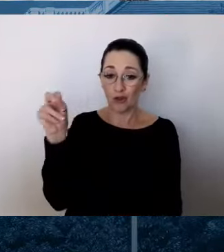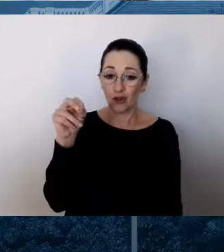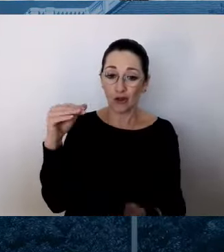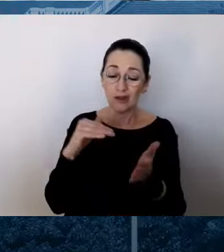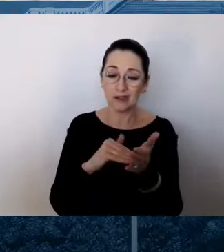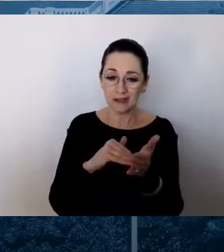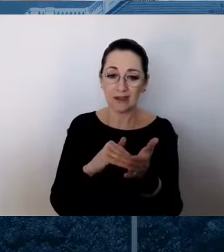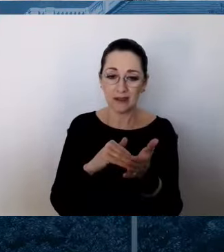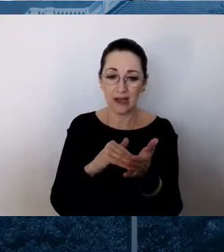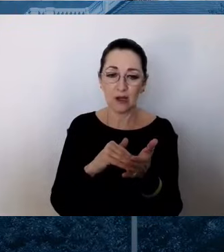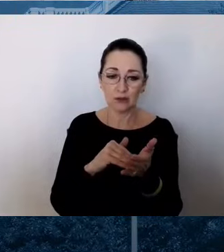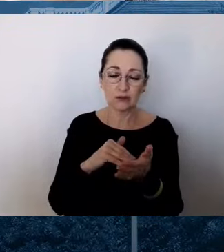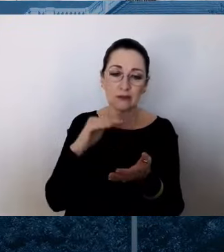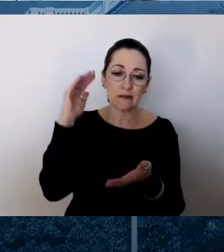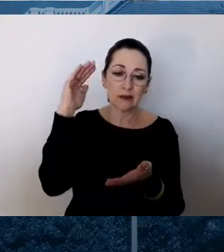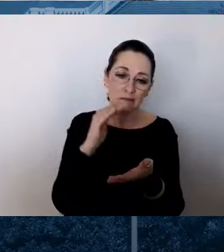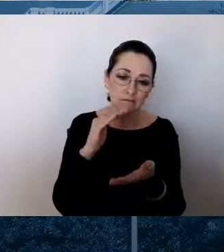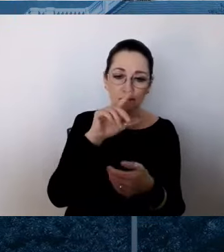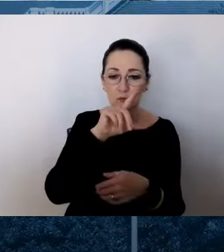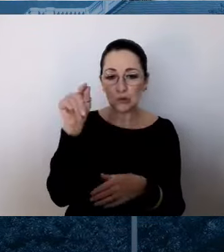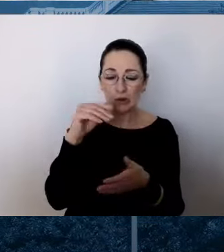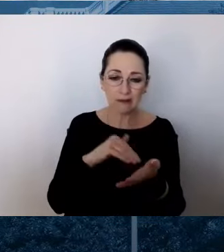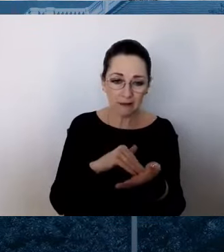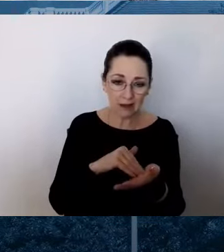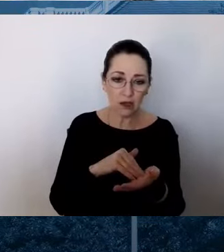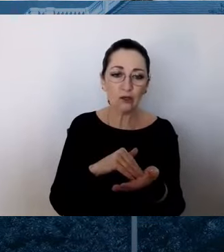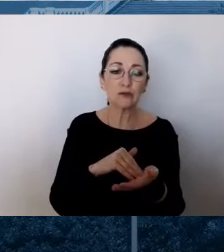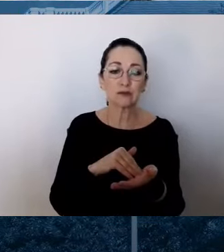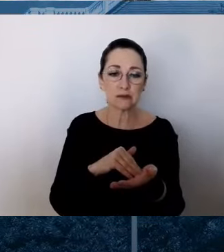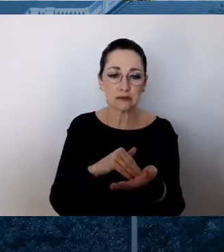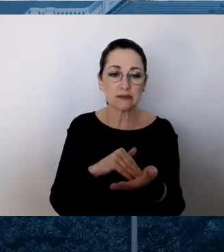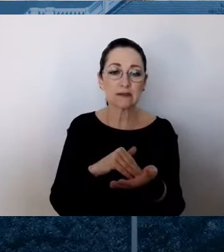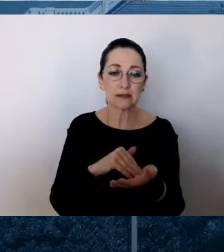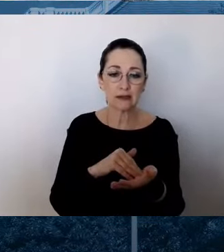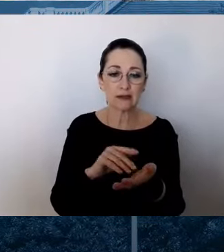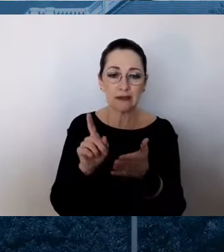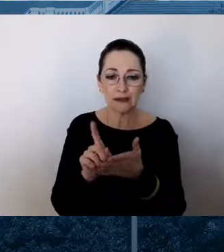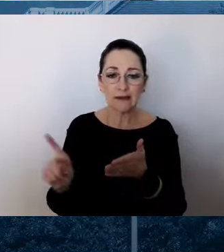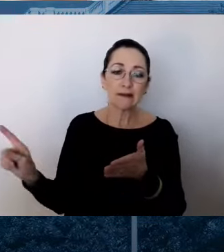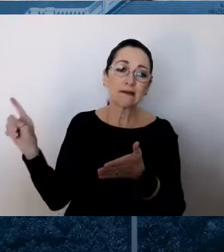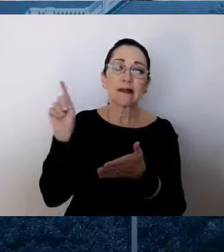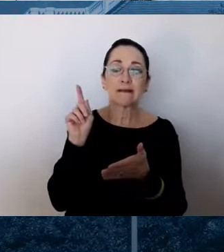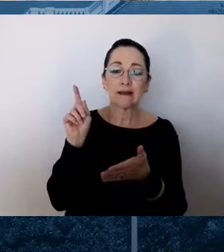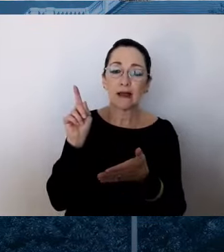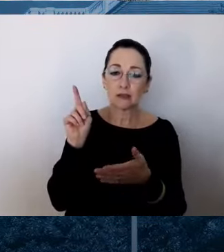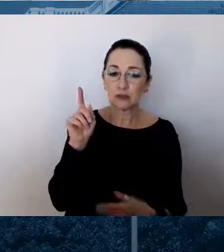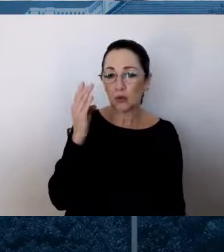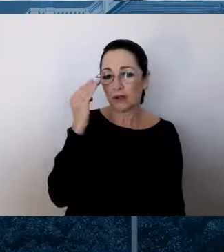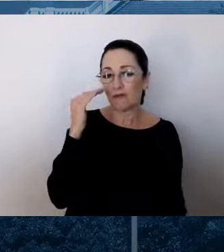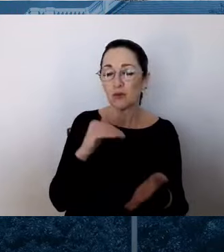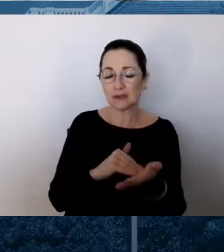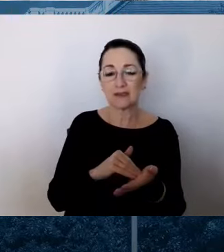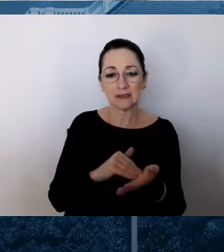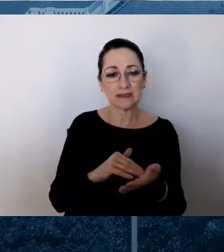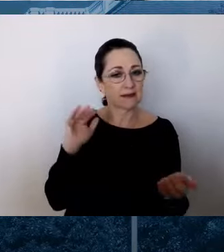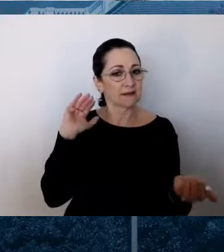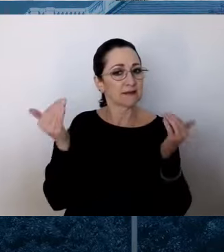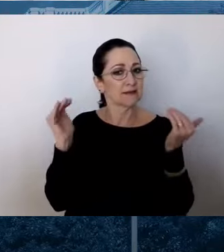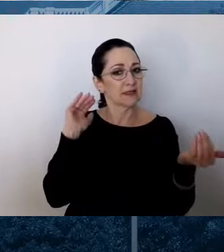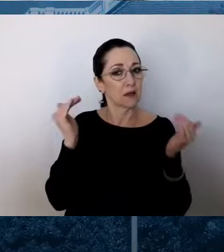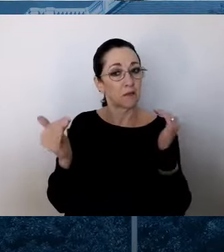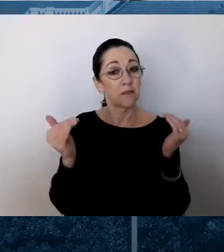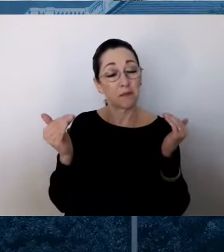went down to the 20,000s, and then we inched back up a little bit last week to the 14,000. To put that in comparison of last year, we did